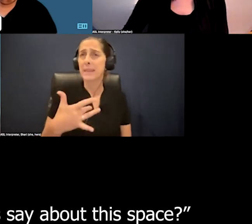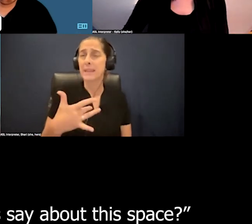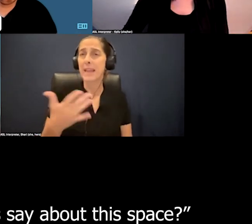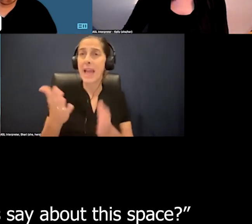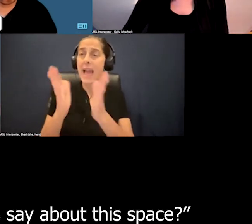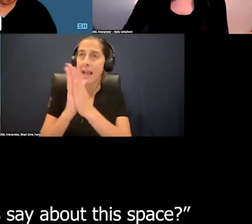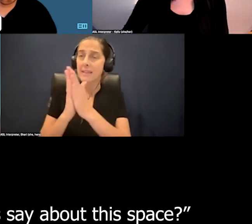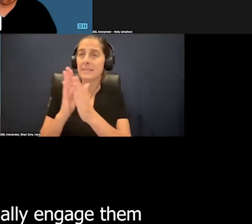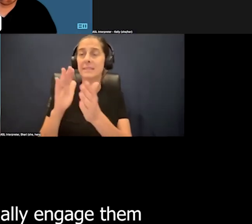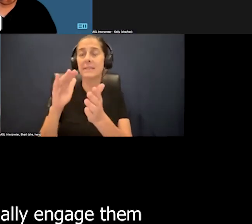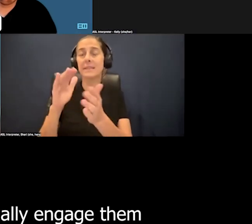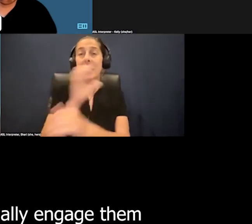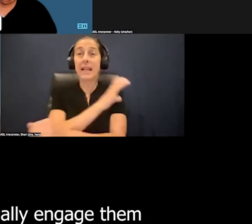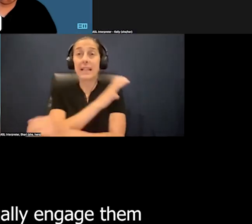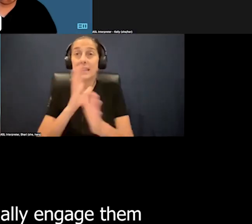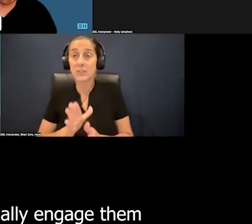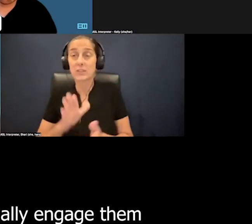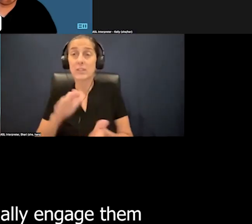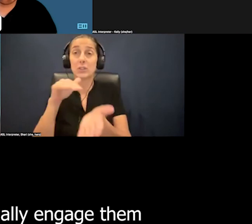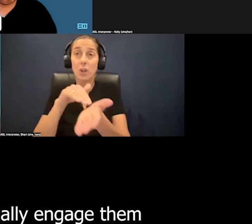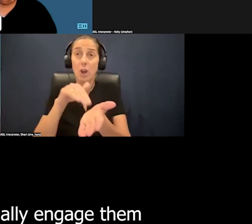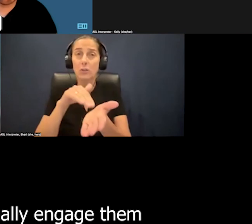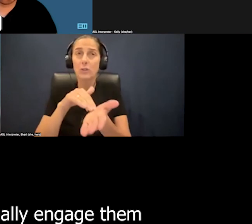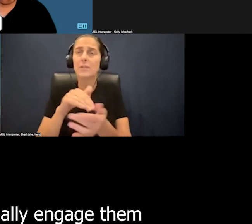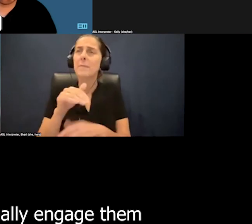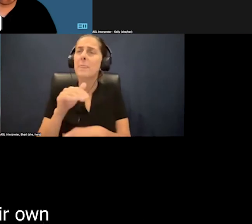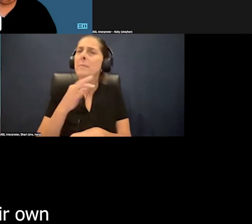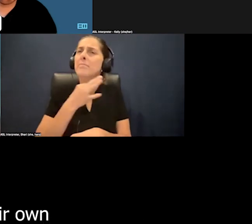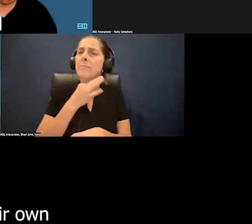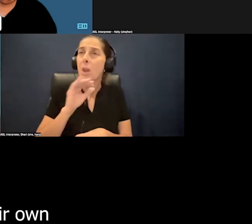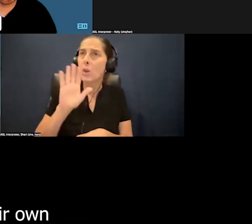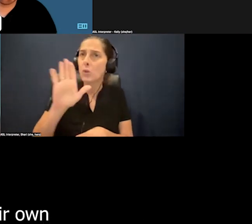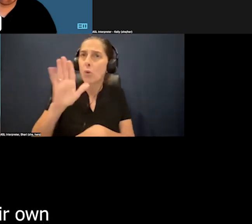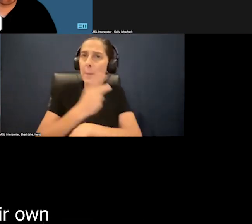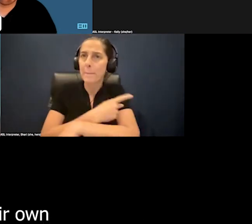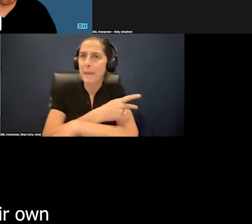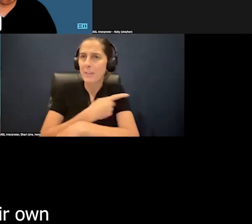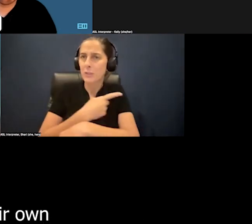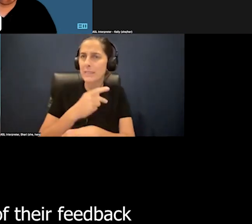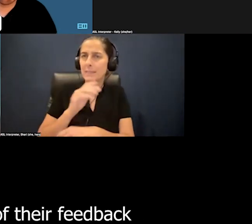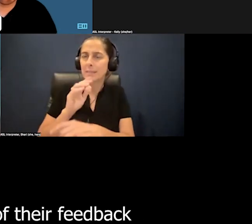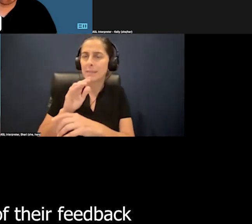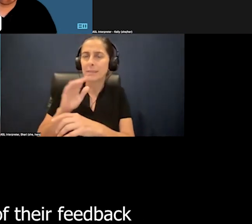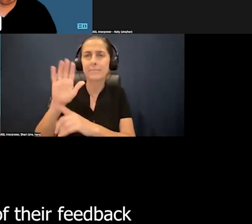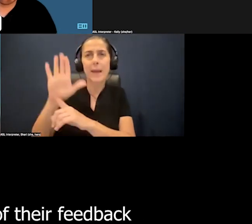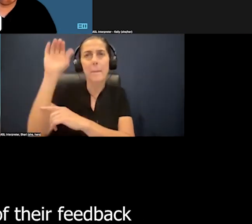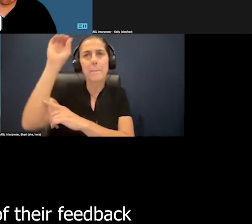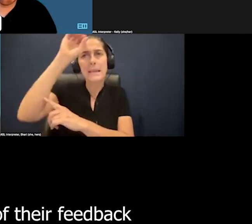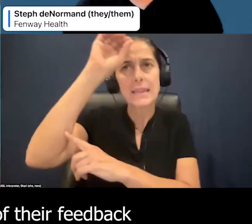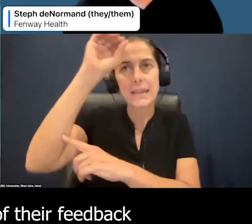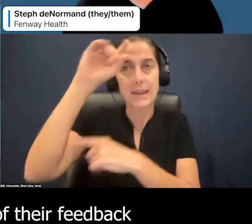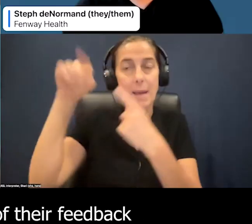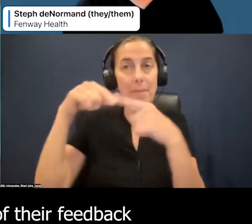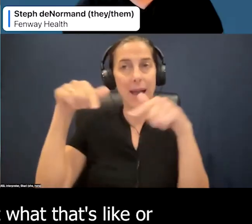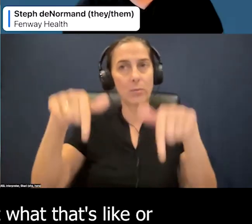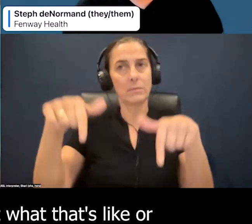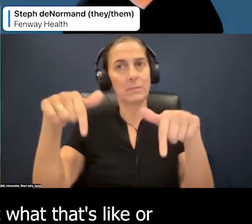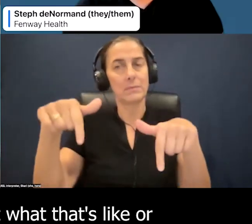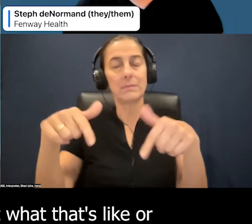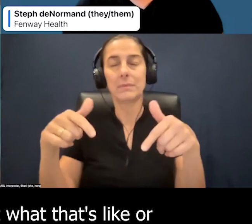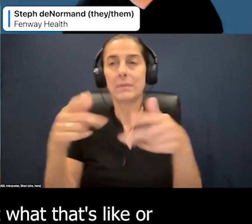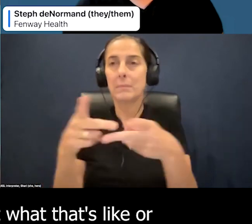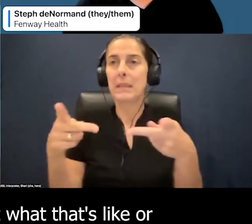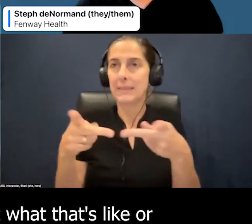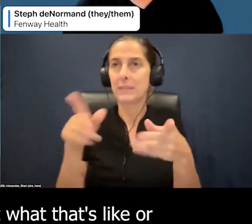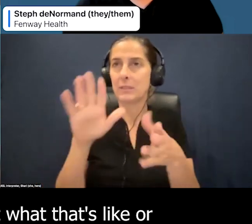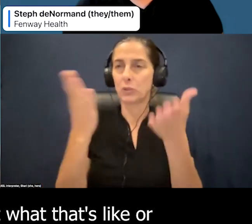say about this space? Like, I try to actually engage them in their own understanding of their feedback to try